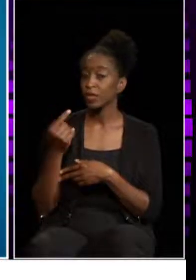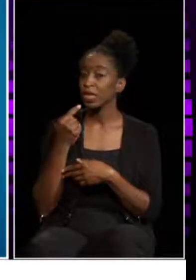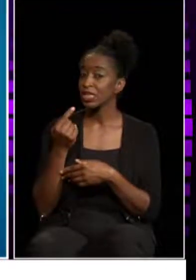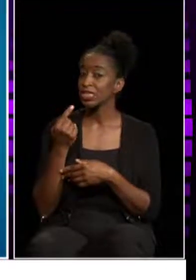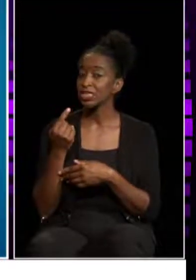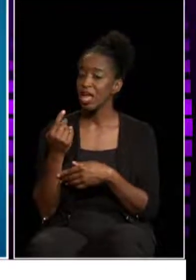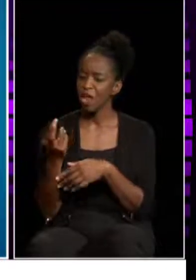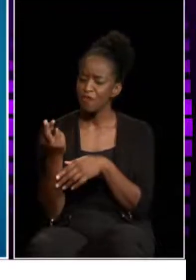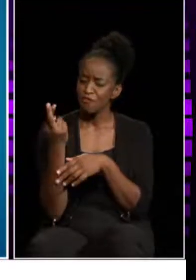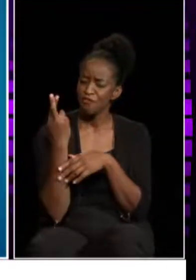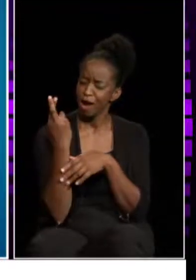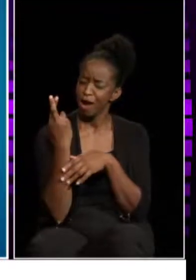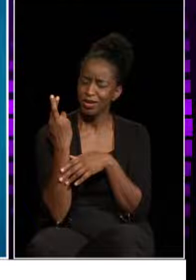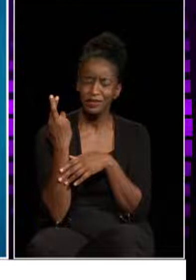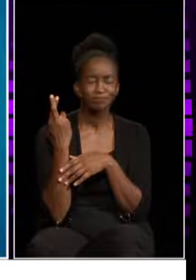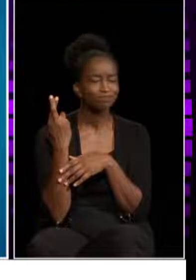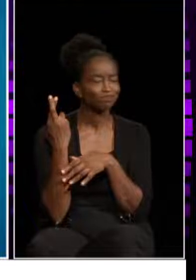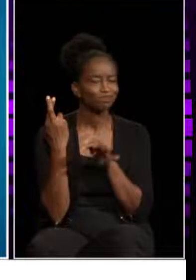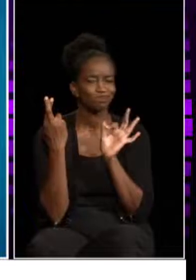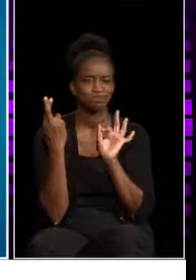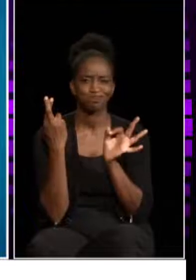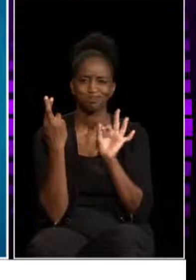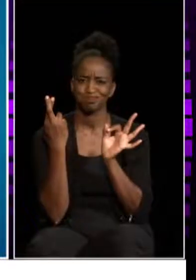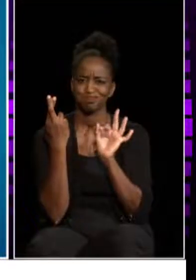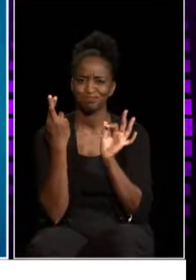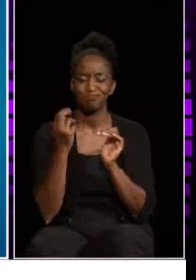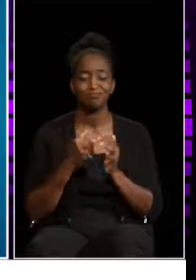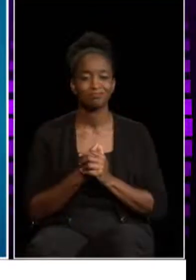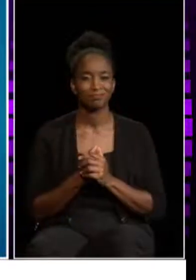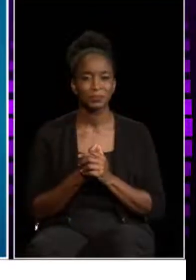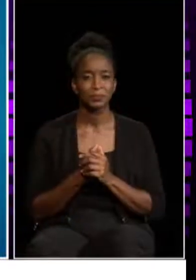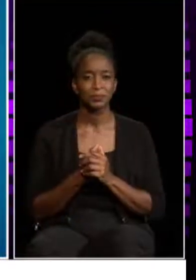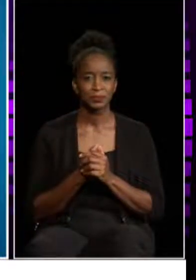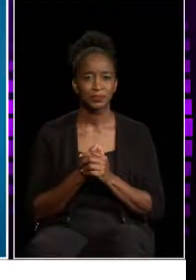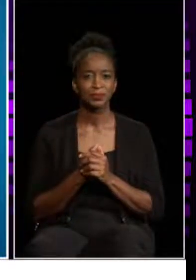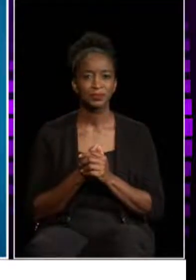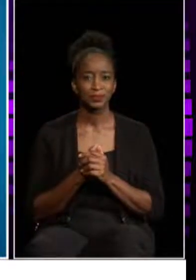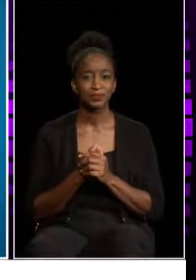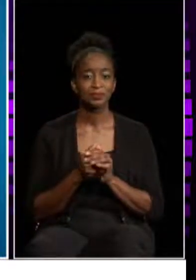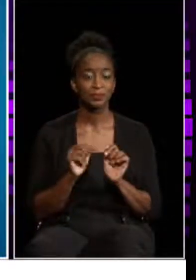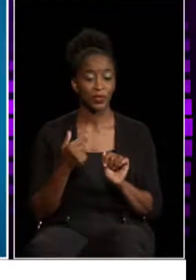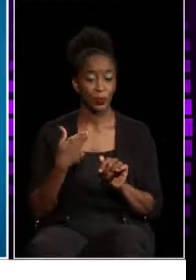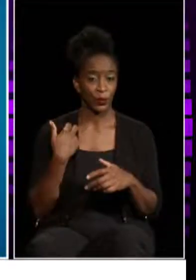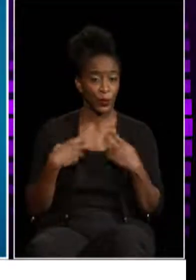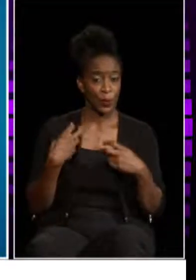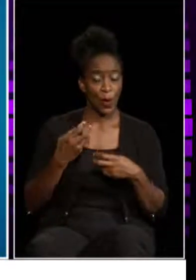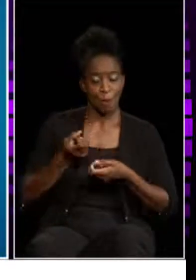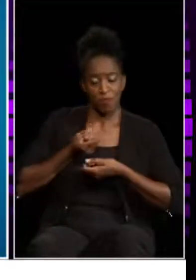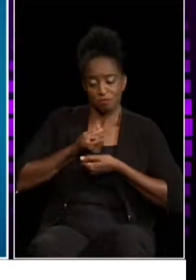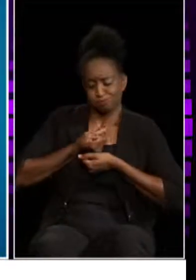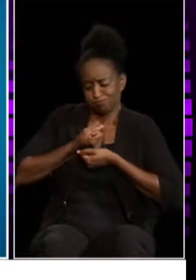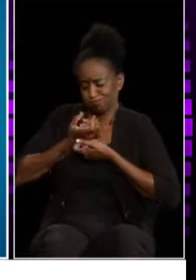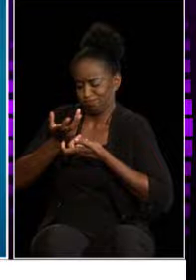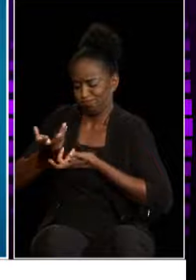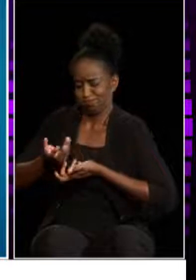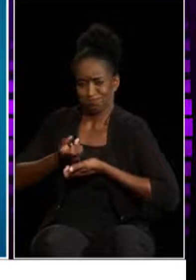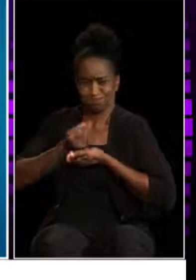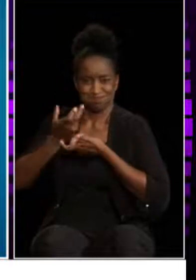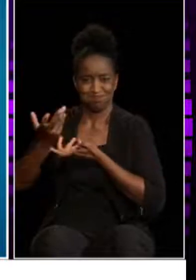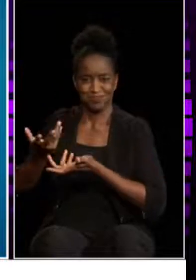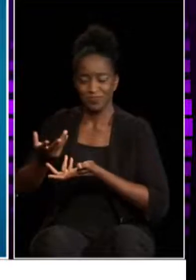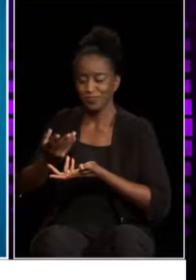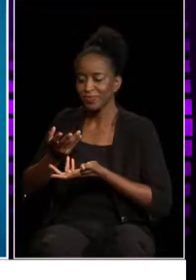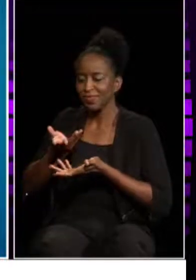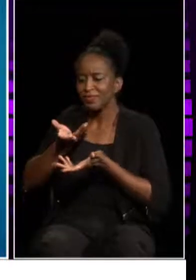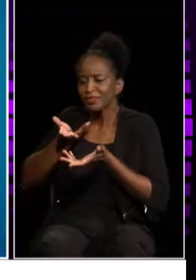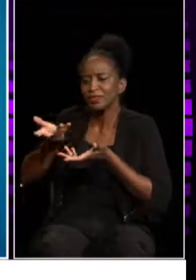Right, you can't really overlook the effectiveness of a good friend. Would you say that you have a confidant, someone